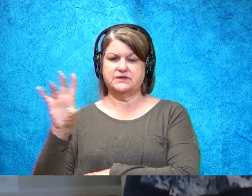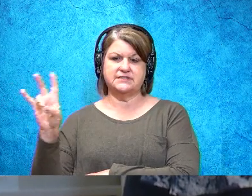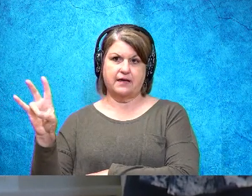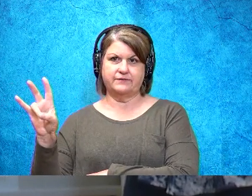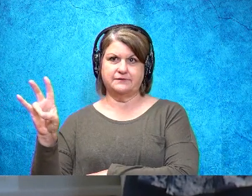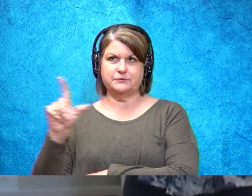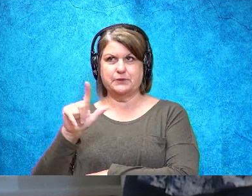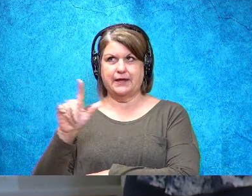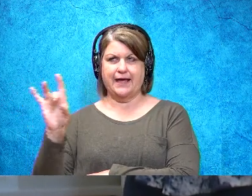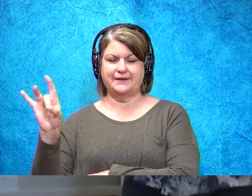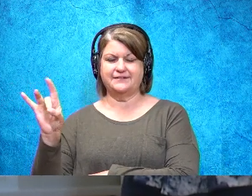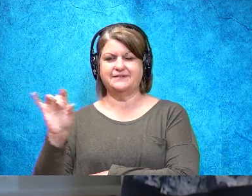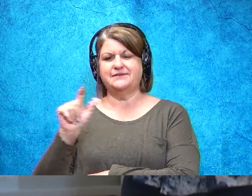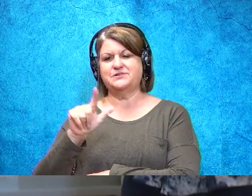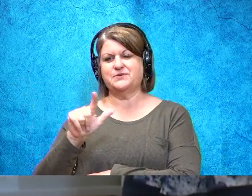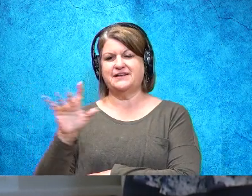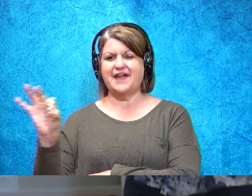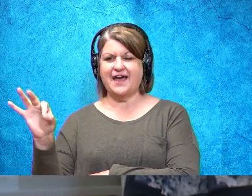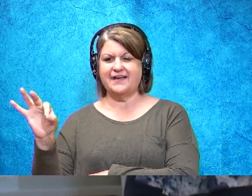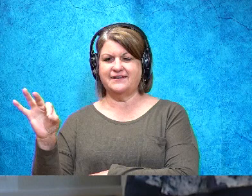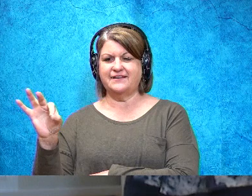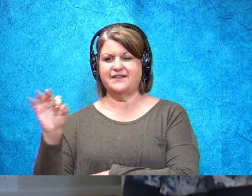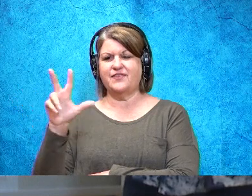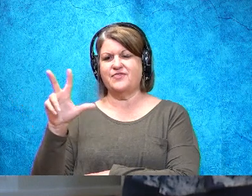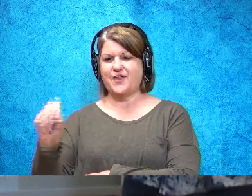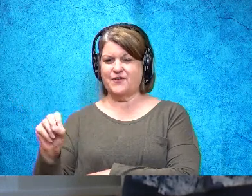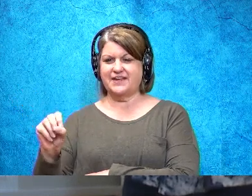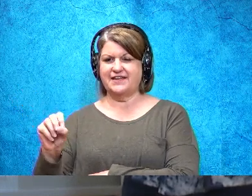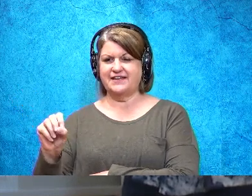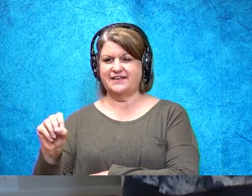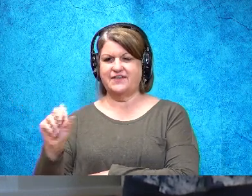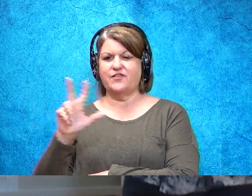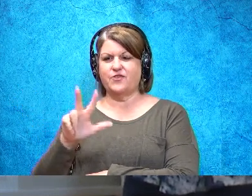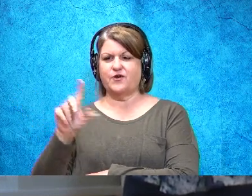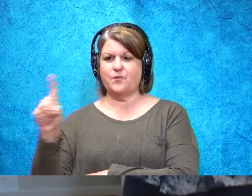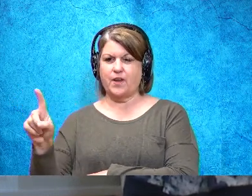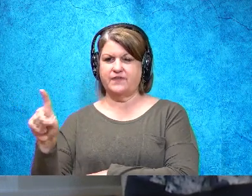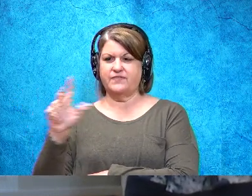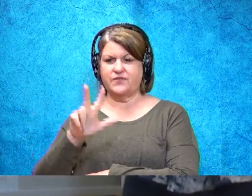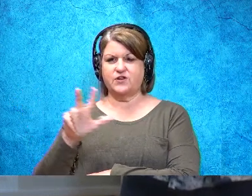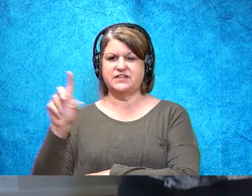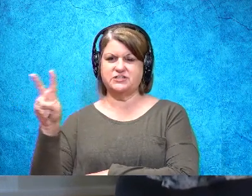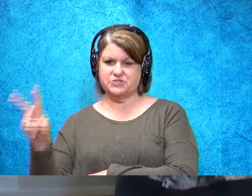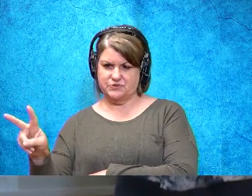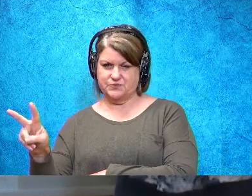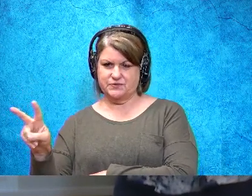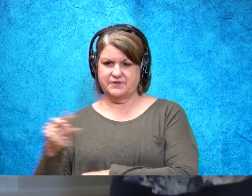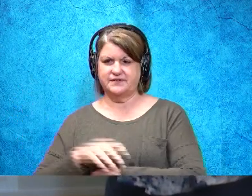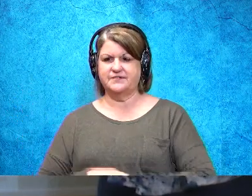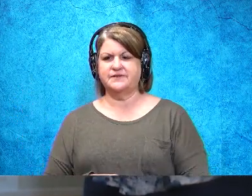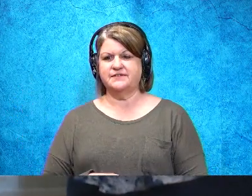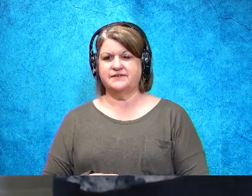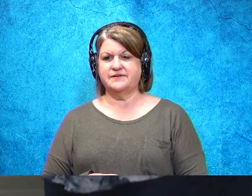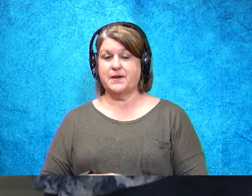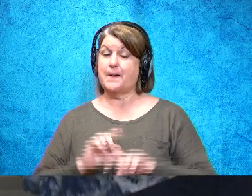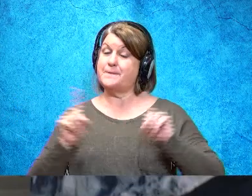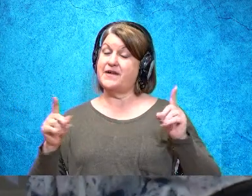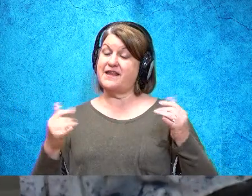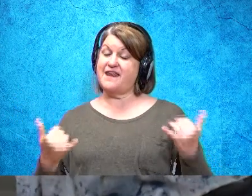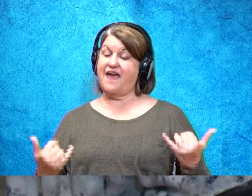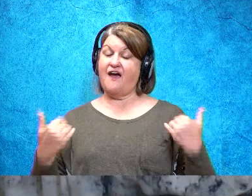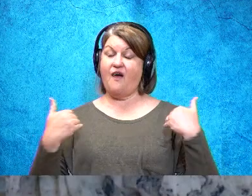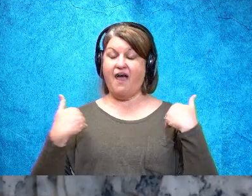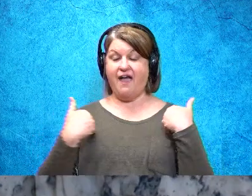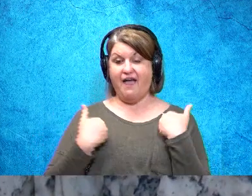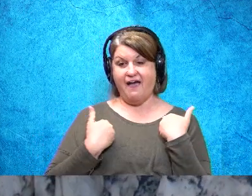27, 28, 29, 30, 31, 32. But now I